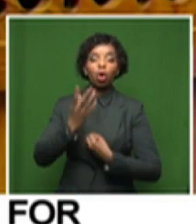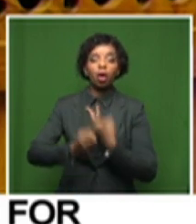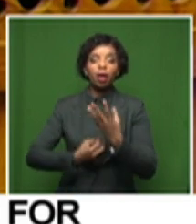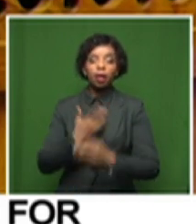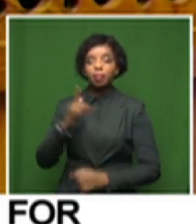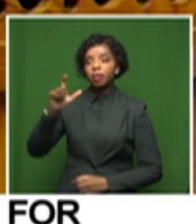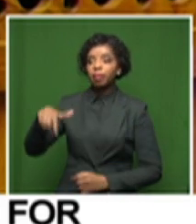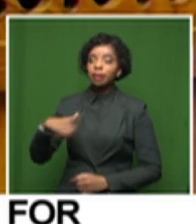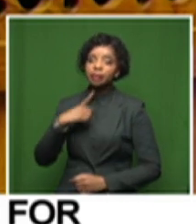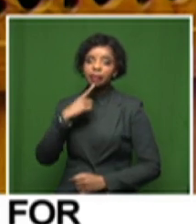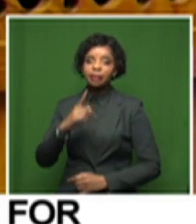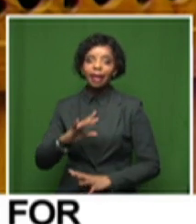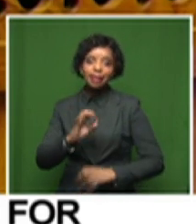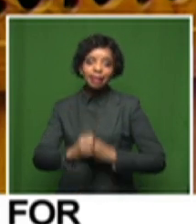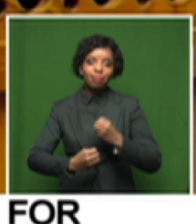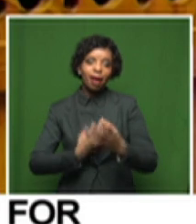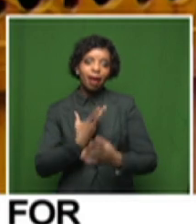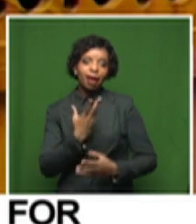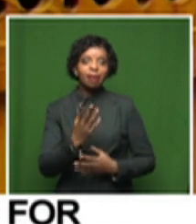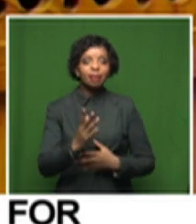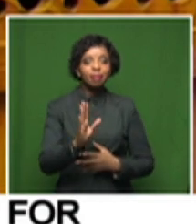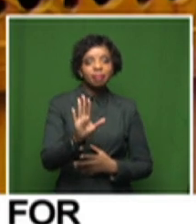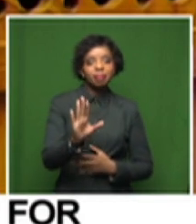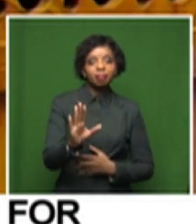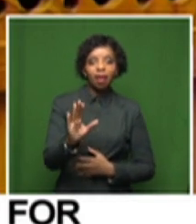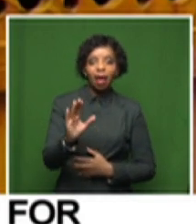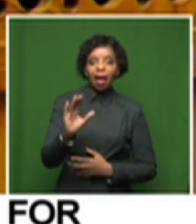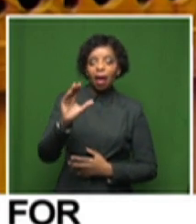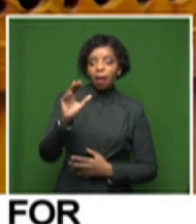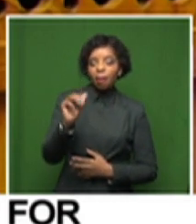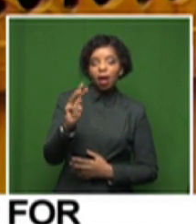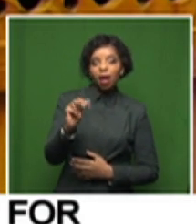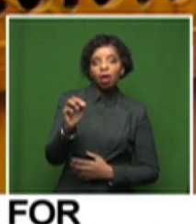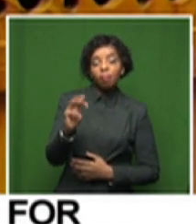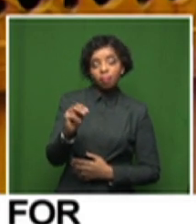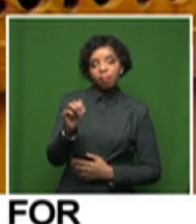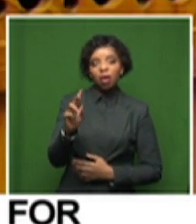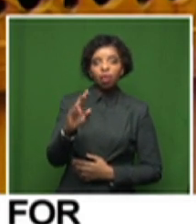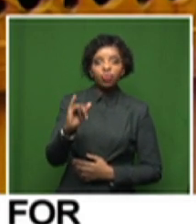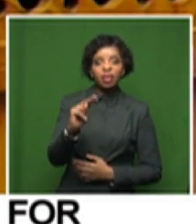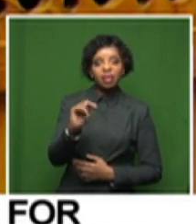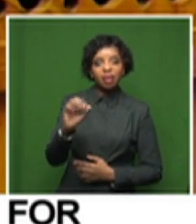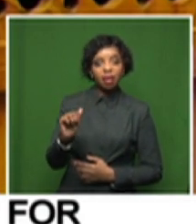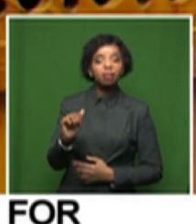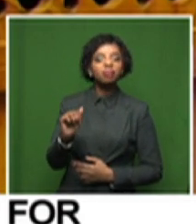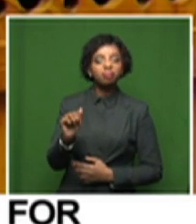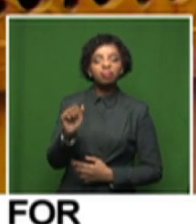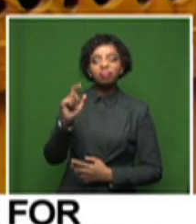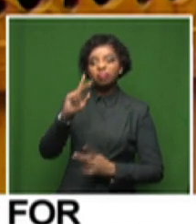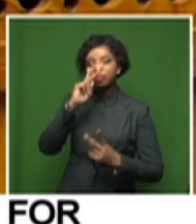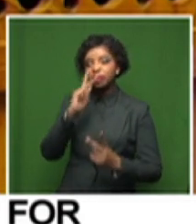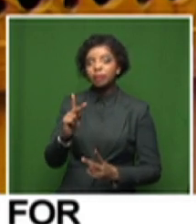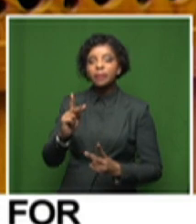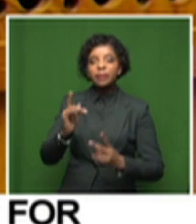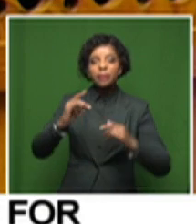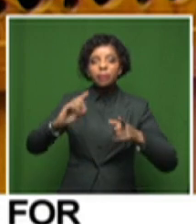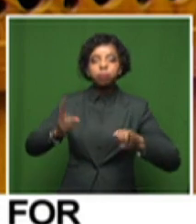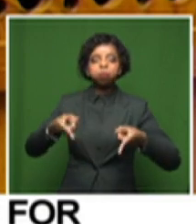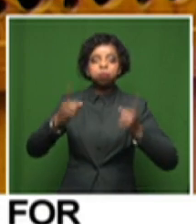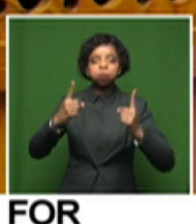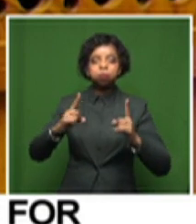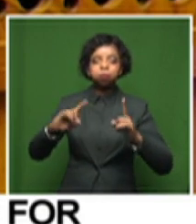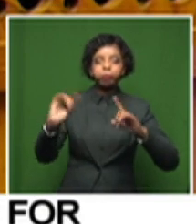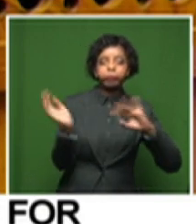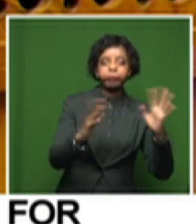Rime of the Ancient Mariner, who is hit by a great tempest that throws his ship off